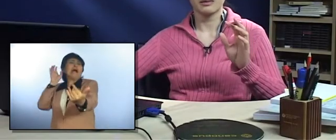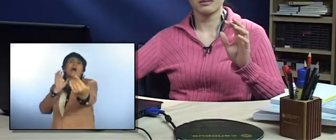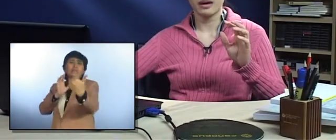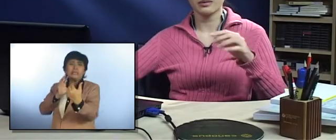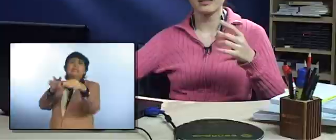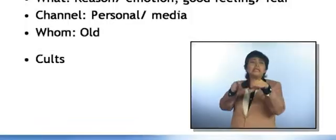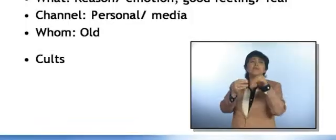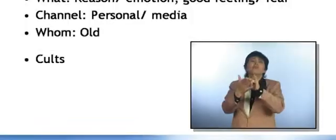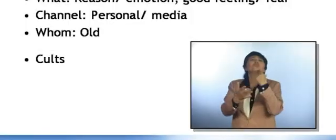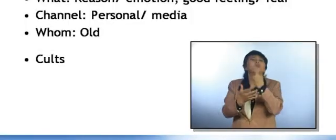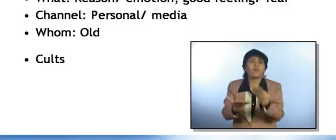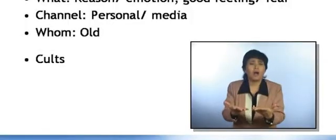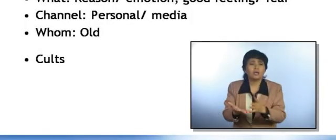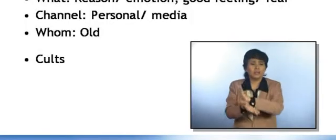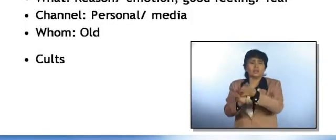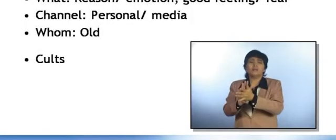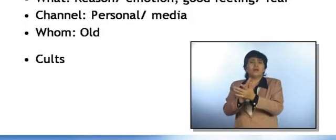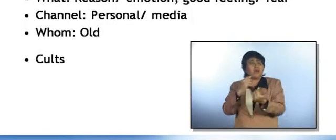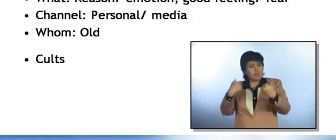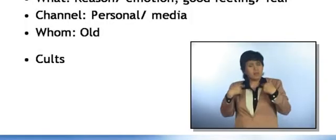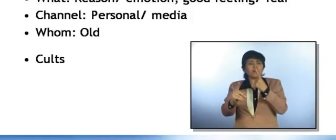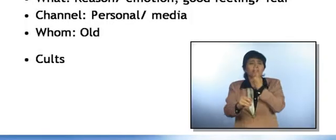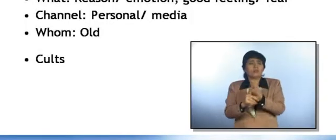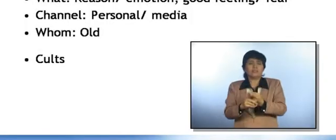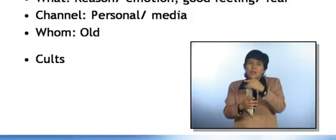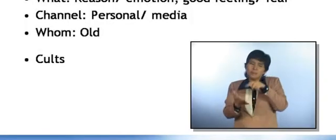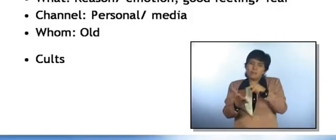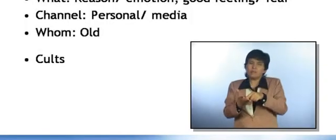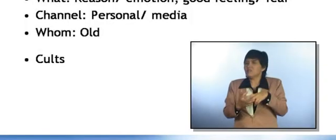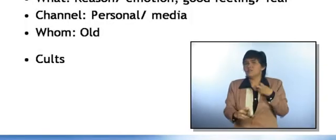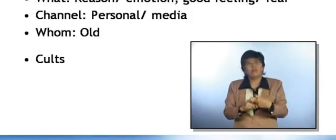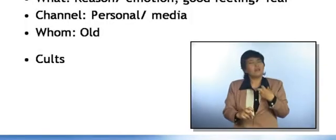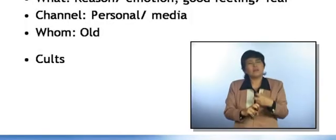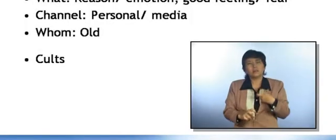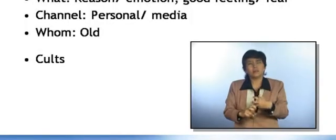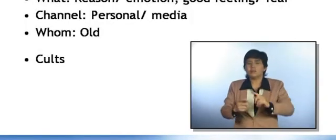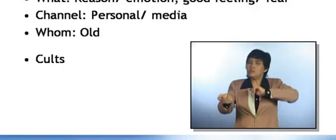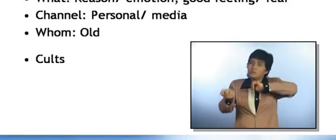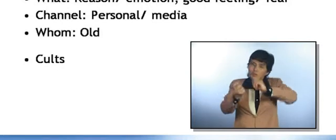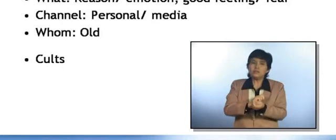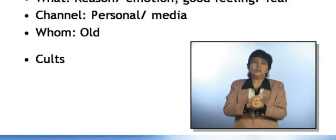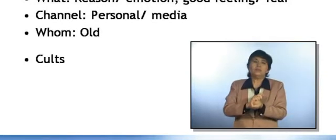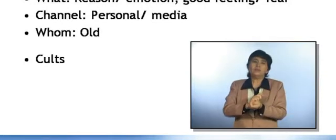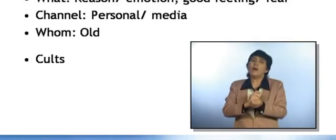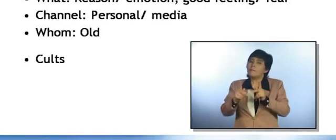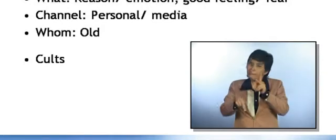Now, I write there all, it's because sometimes it's harder to change